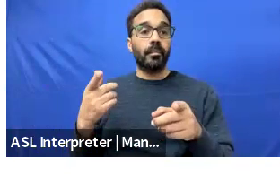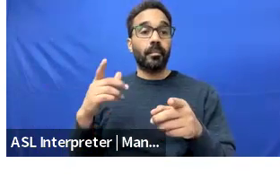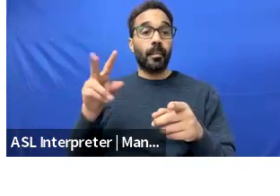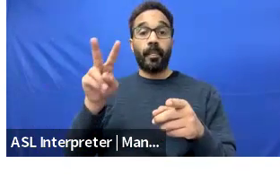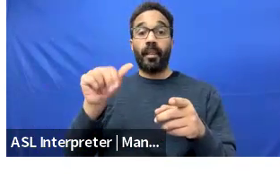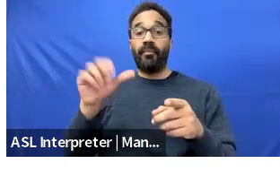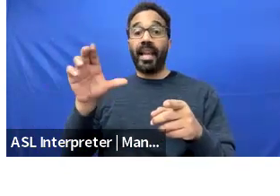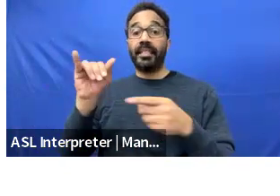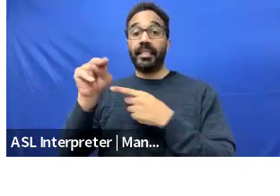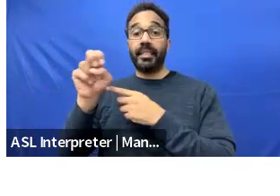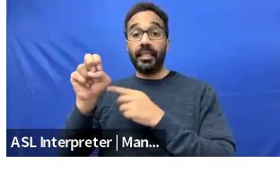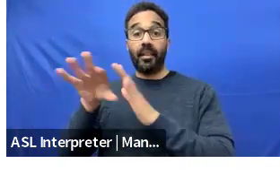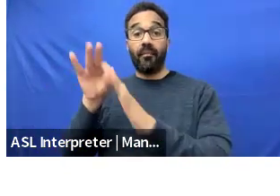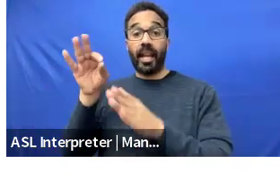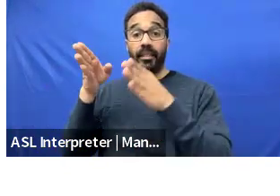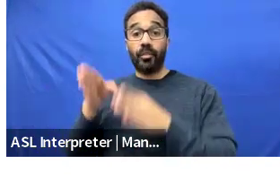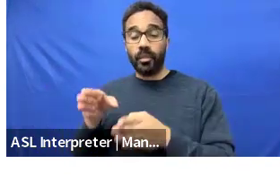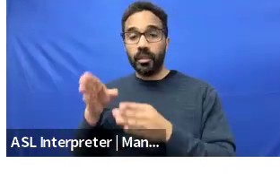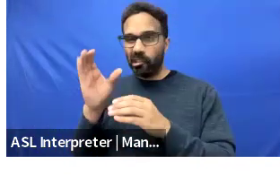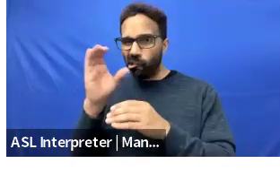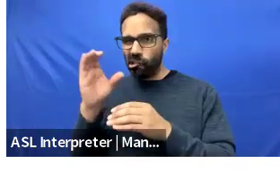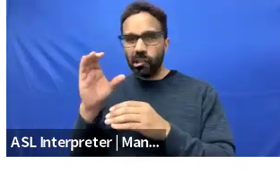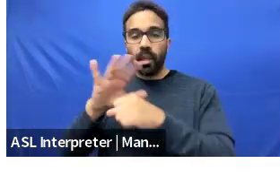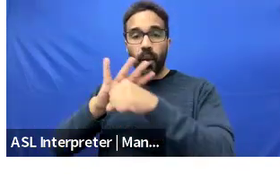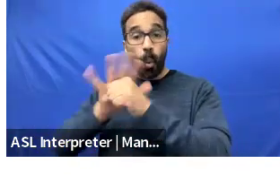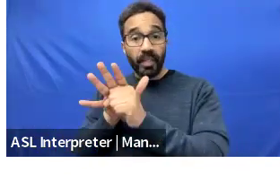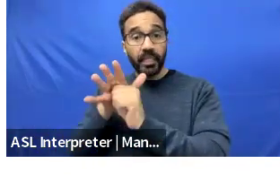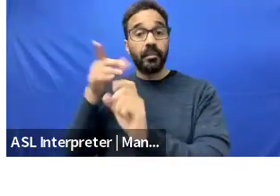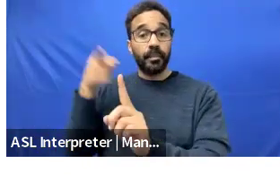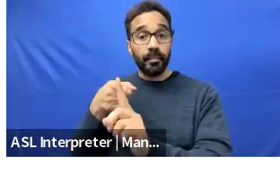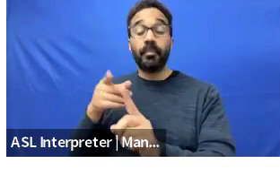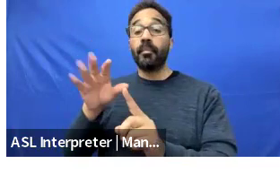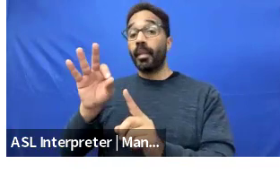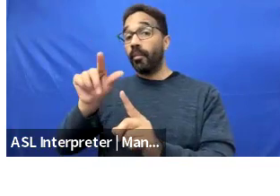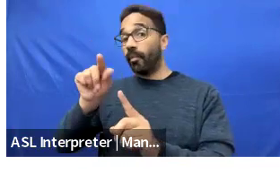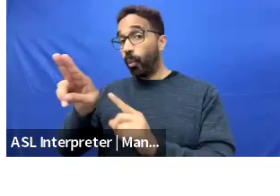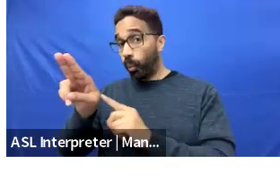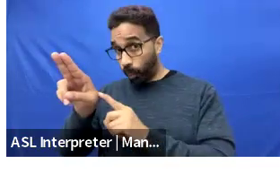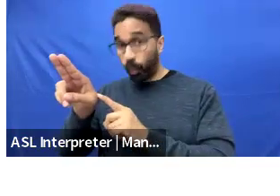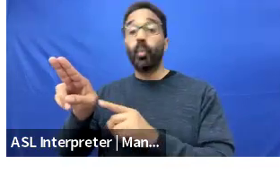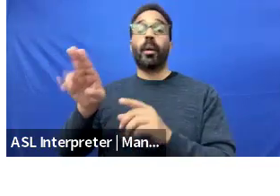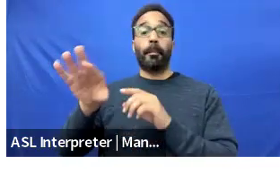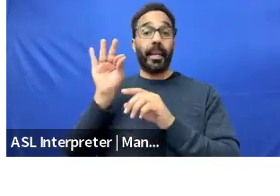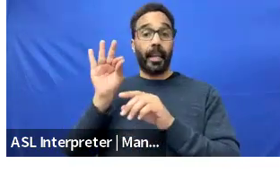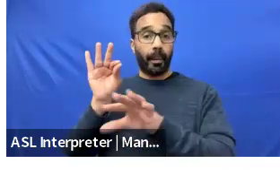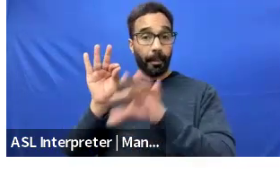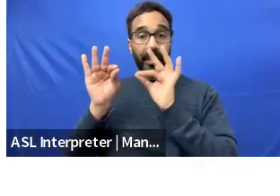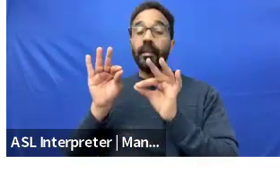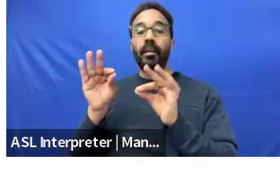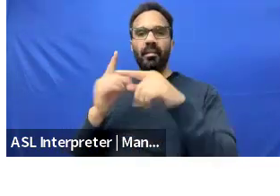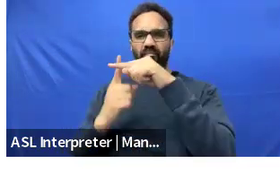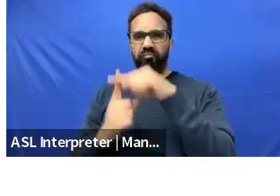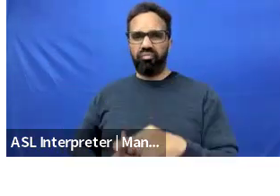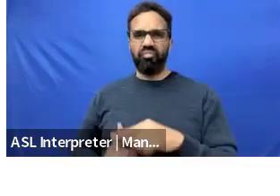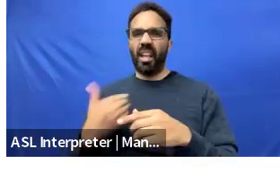be able to select, you're looking for the COVID vaccine, you're looking for a flu vaccine, and many other vaccines there. You can